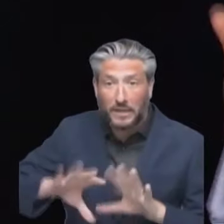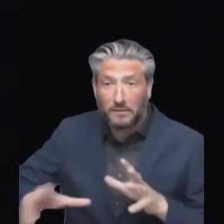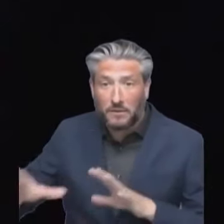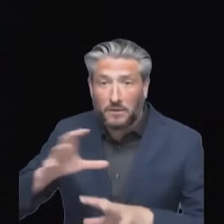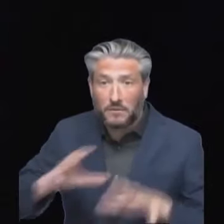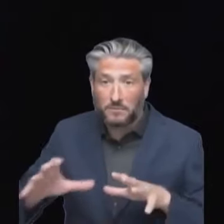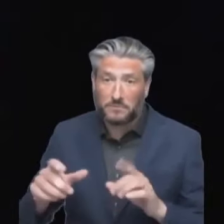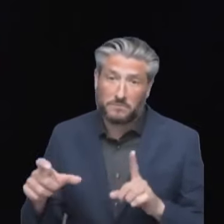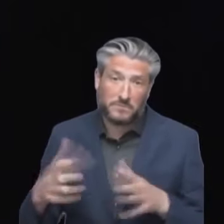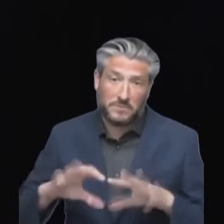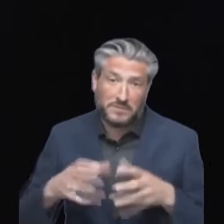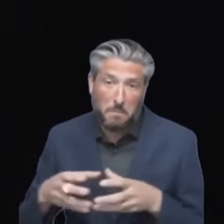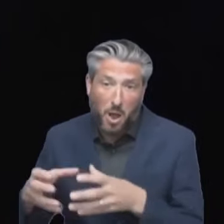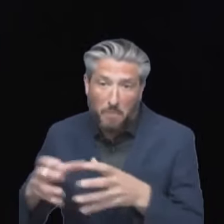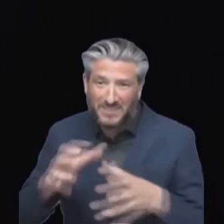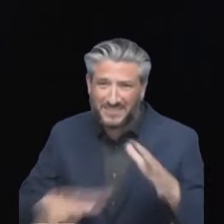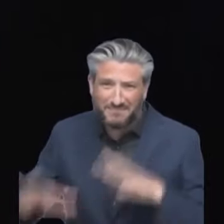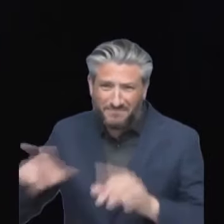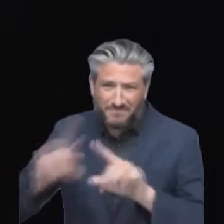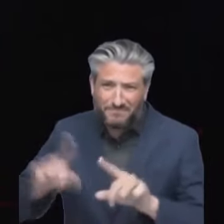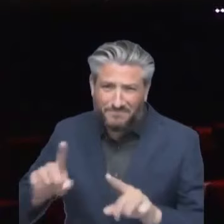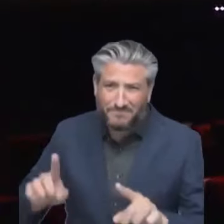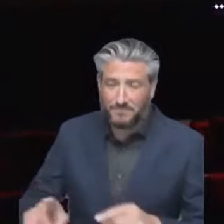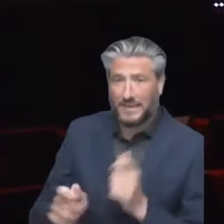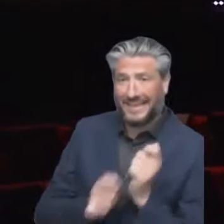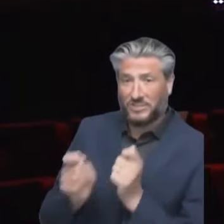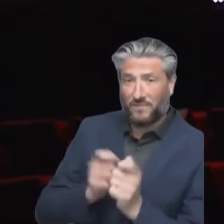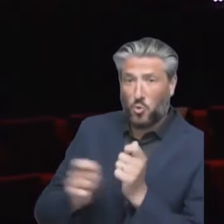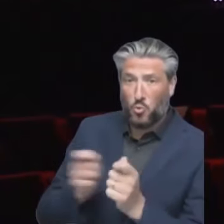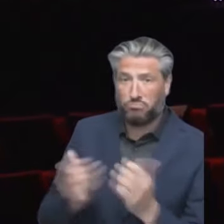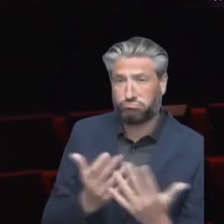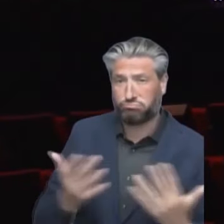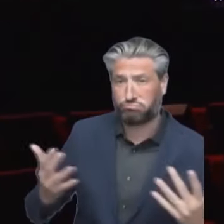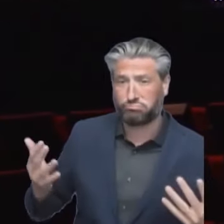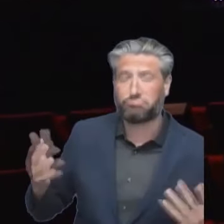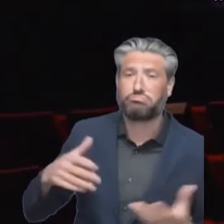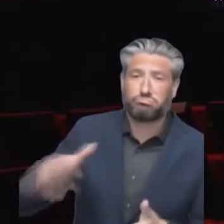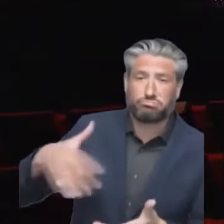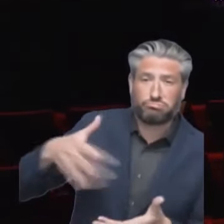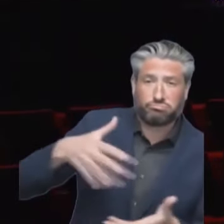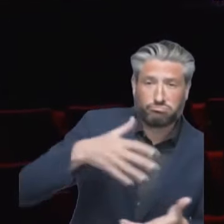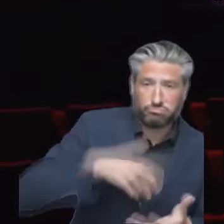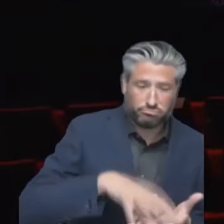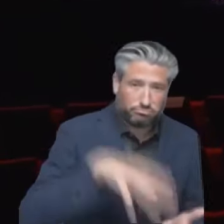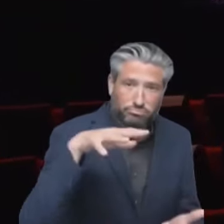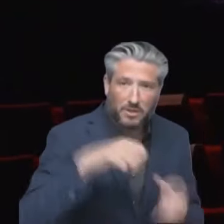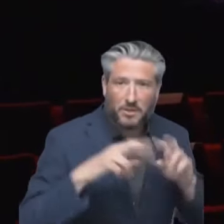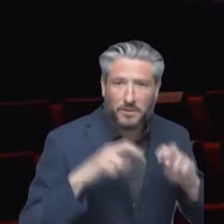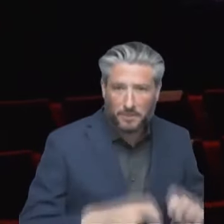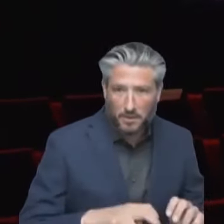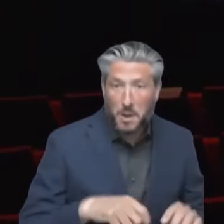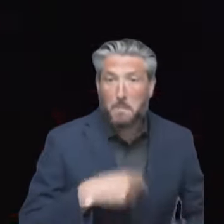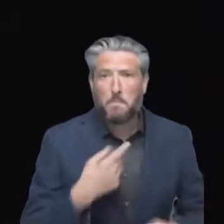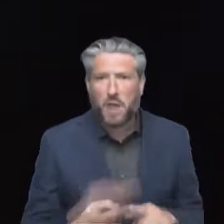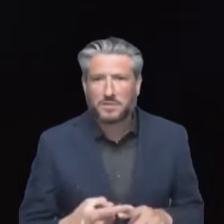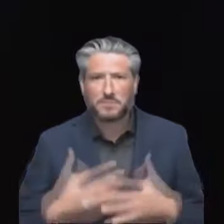level. Simultaneously, a careful study of the company's culture was also conducted. This work was